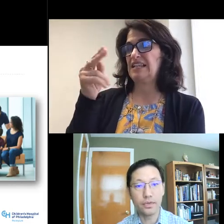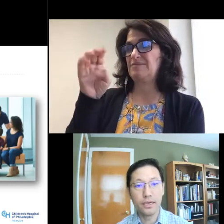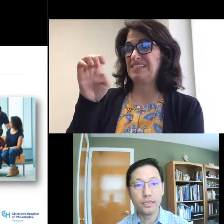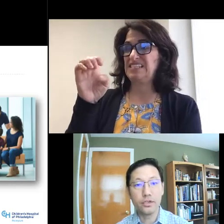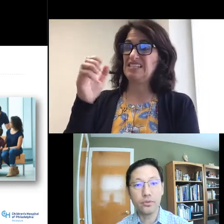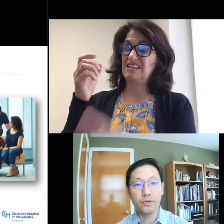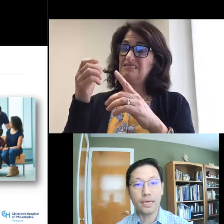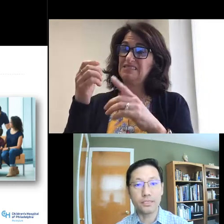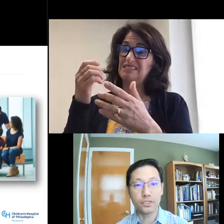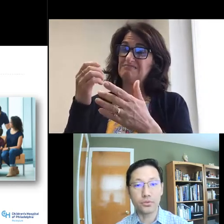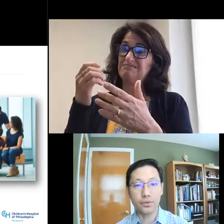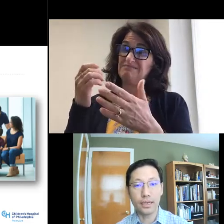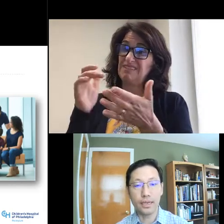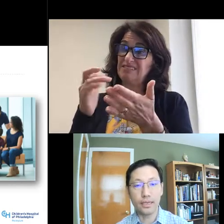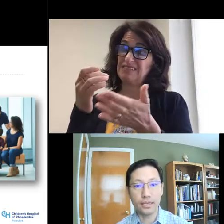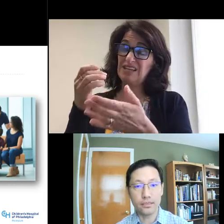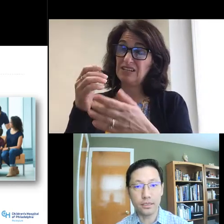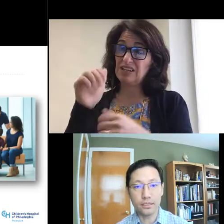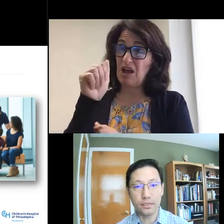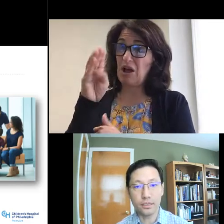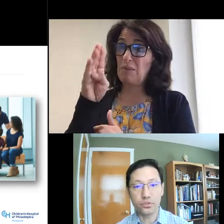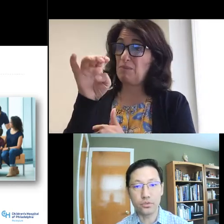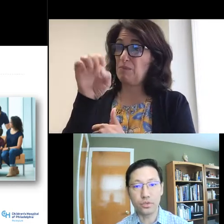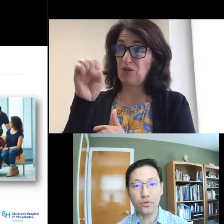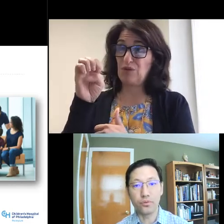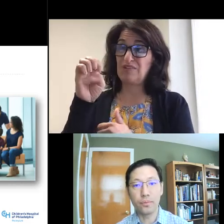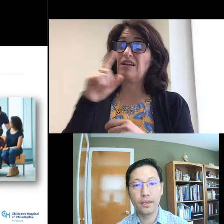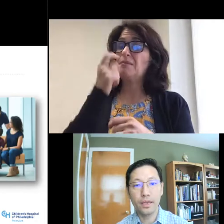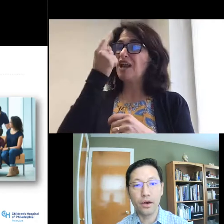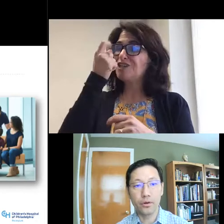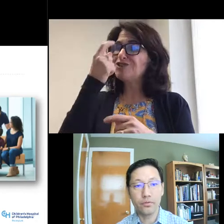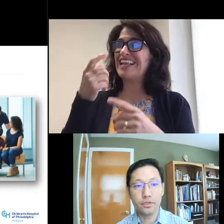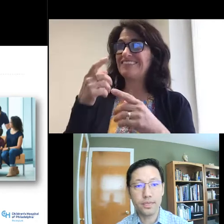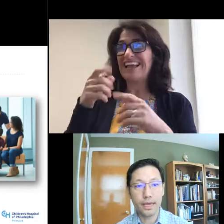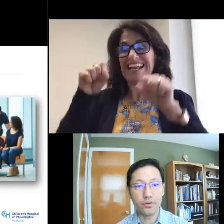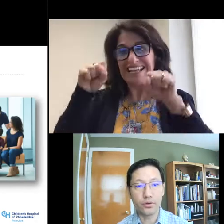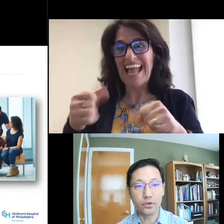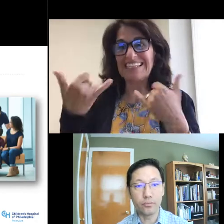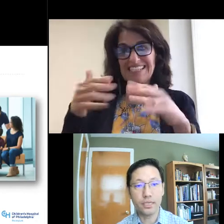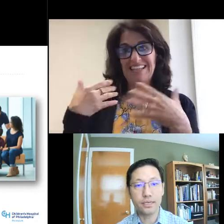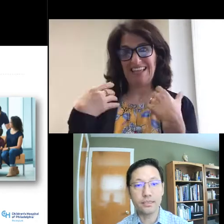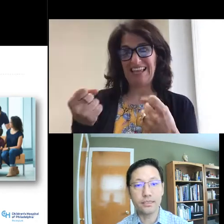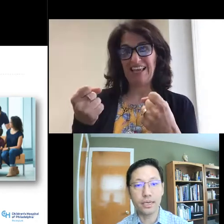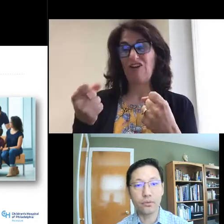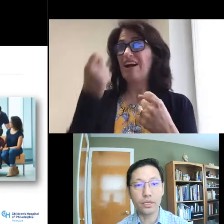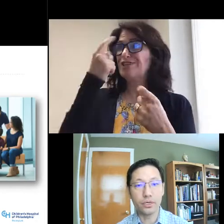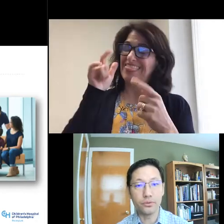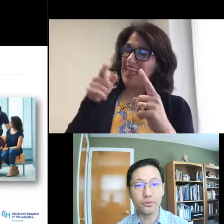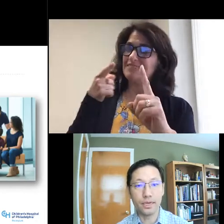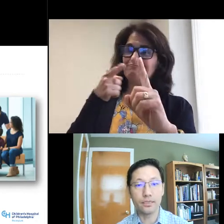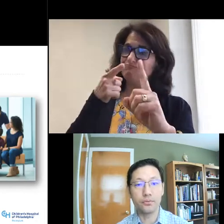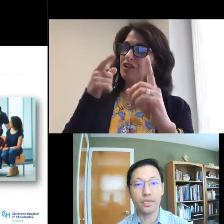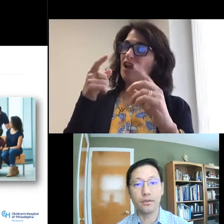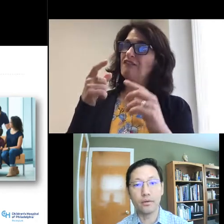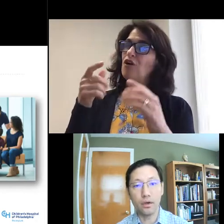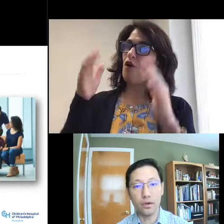However, the human capacity to healing is still a source of hope. Our communities have overcome many challenges, and we know